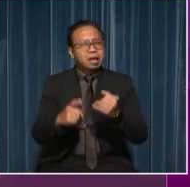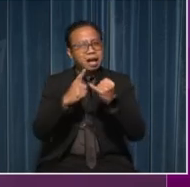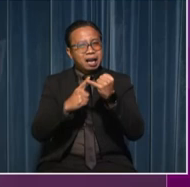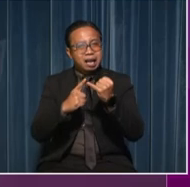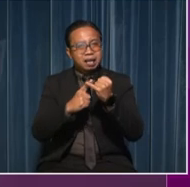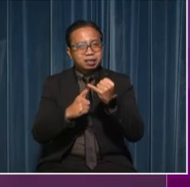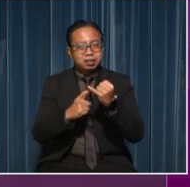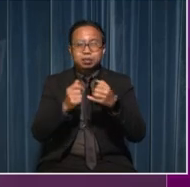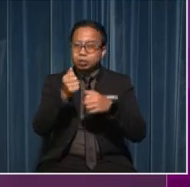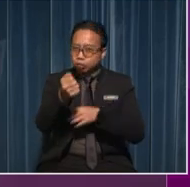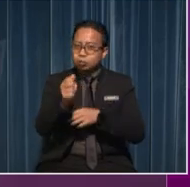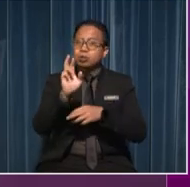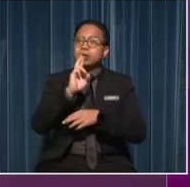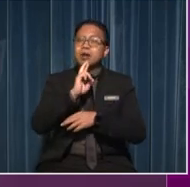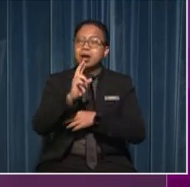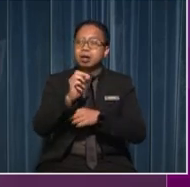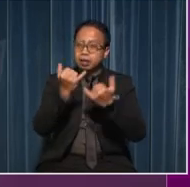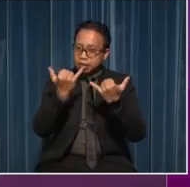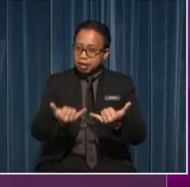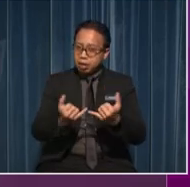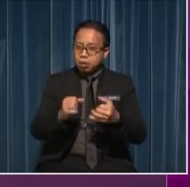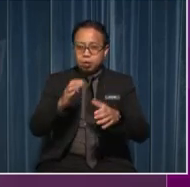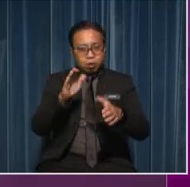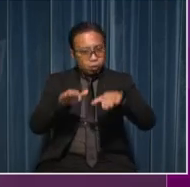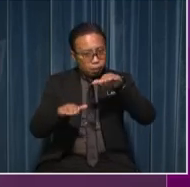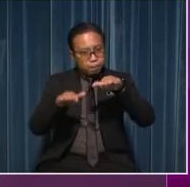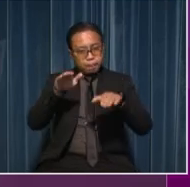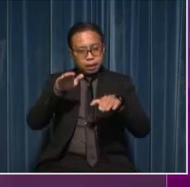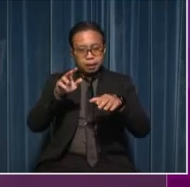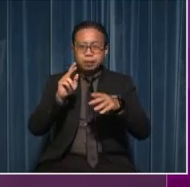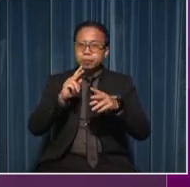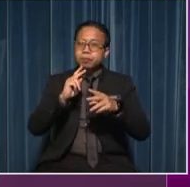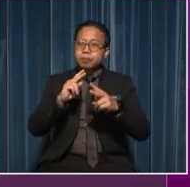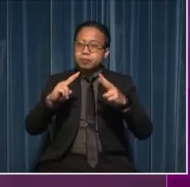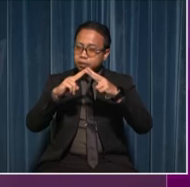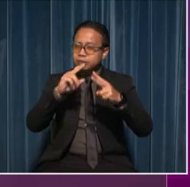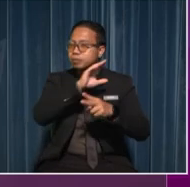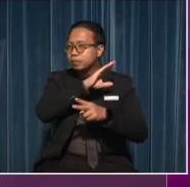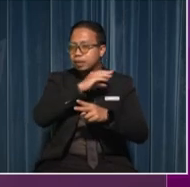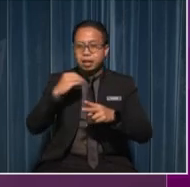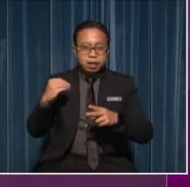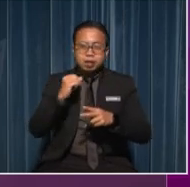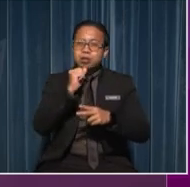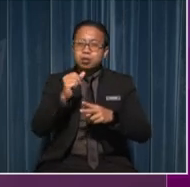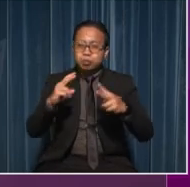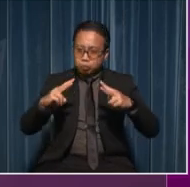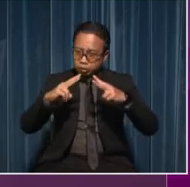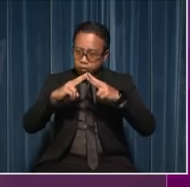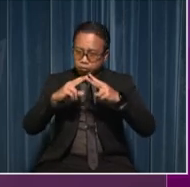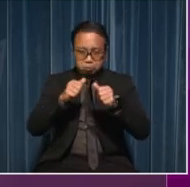lastly, you are now able to compare prisms and non-prisms according to